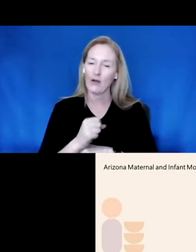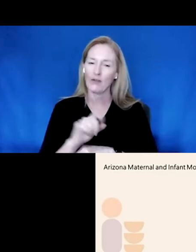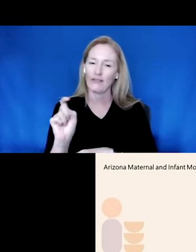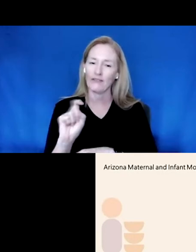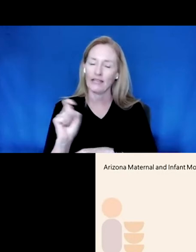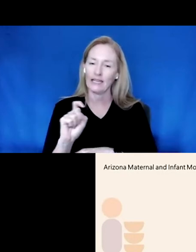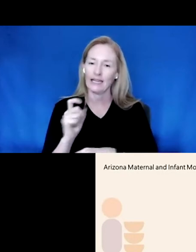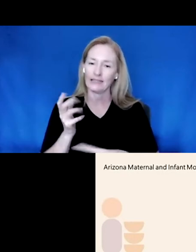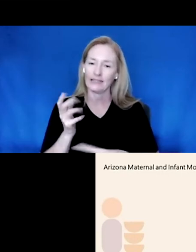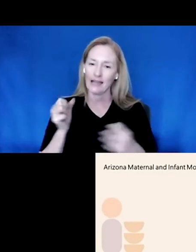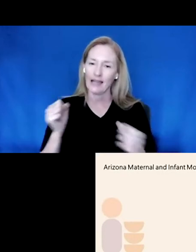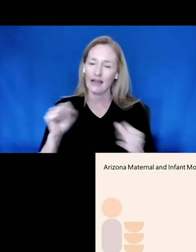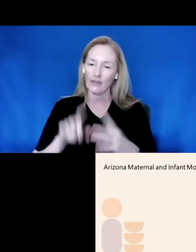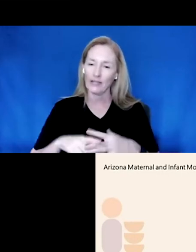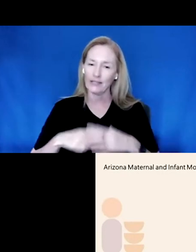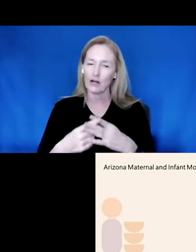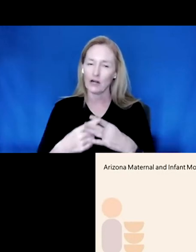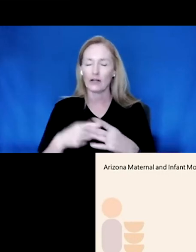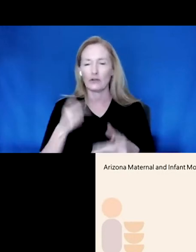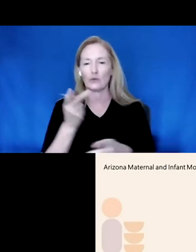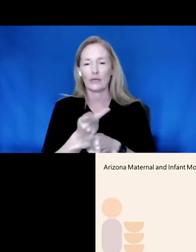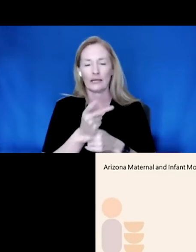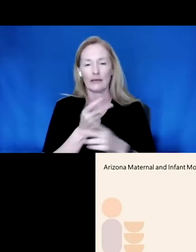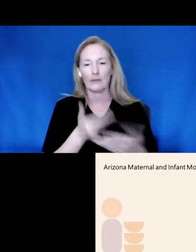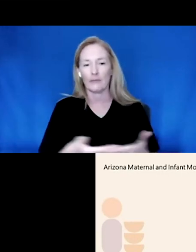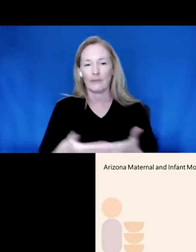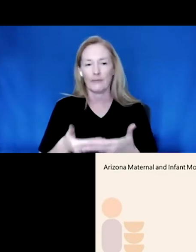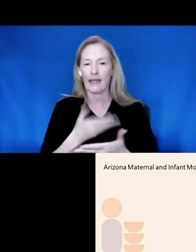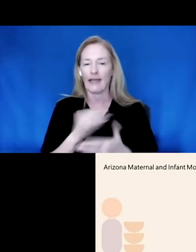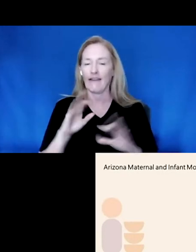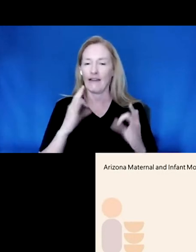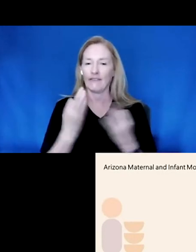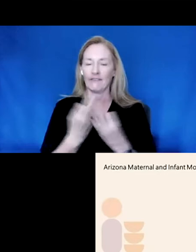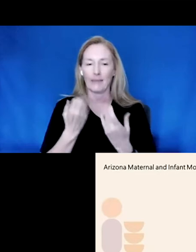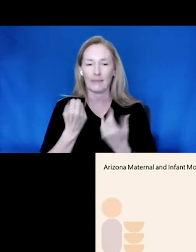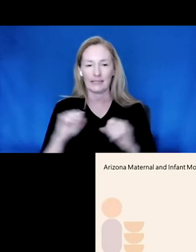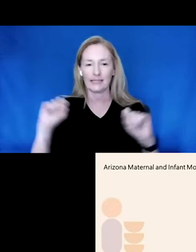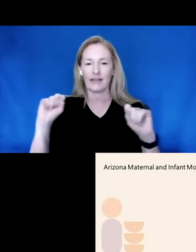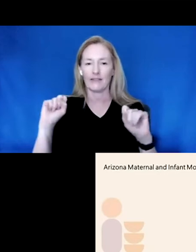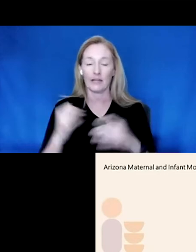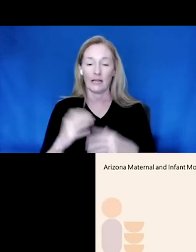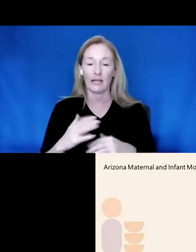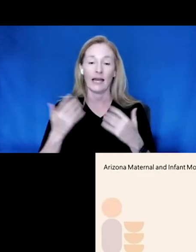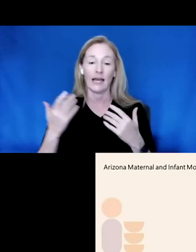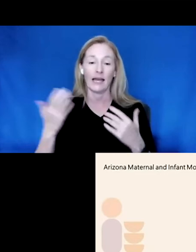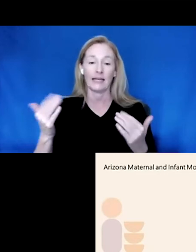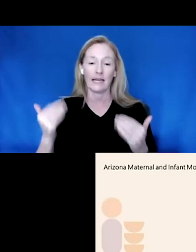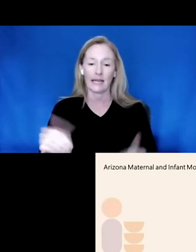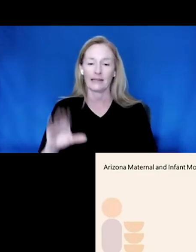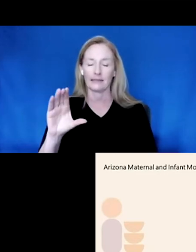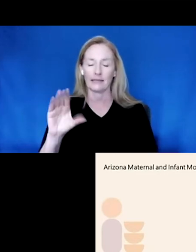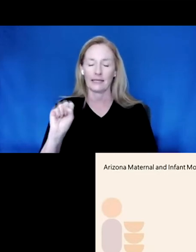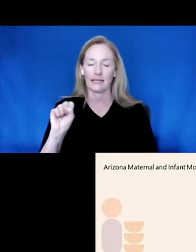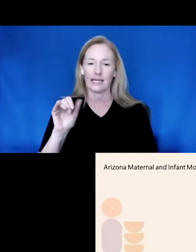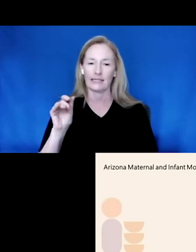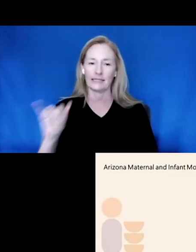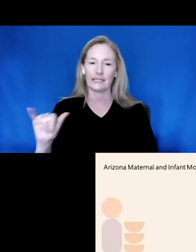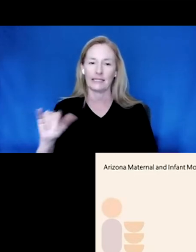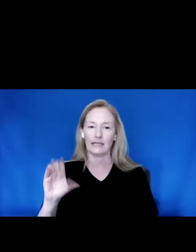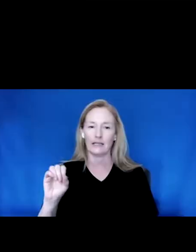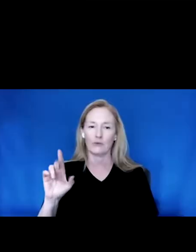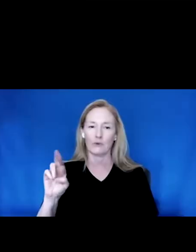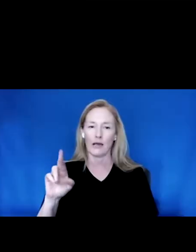keep infants and families safe. Next, I would like to introduce Casey Crowley, who is a nurse program manager